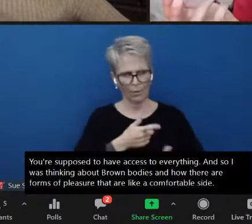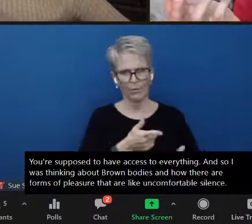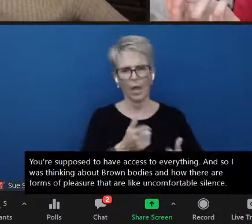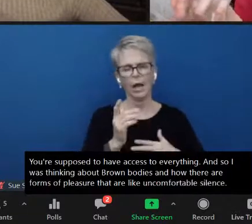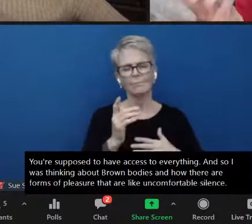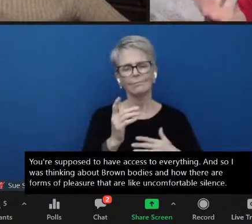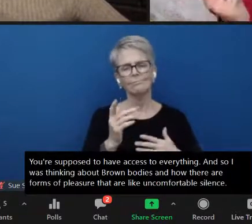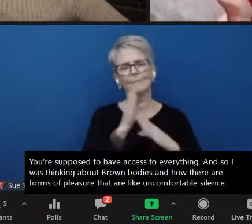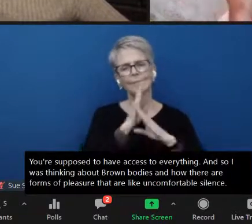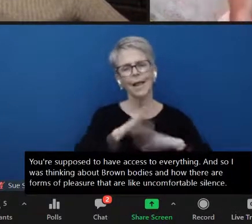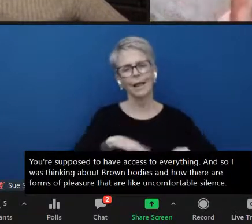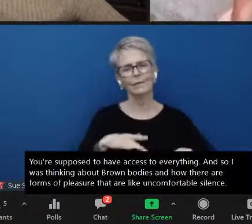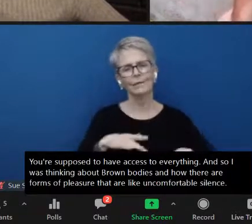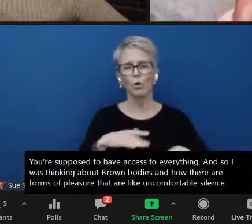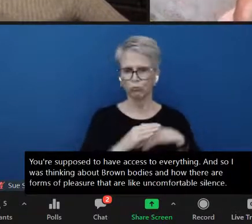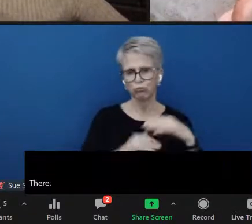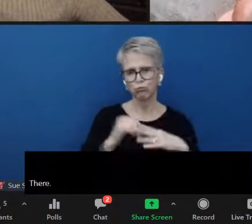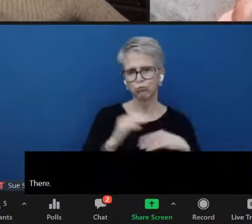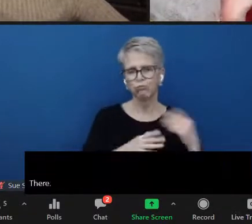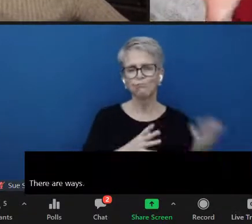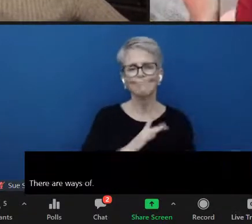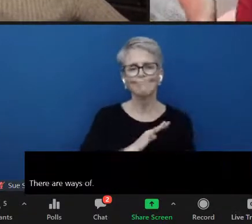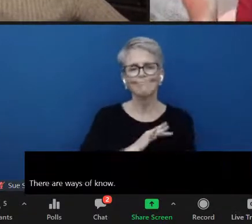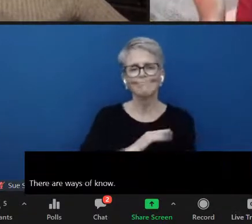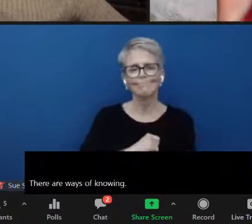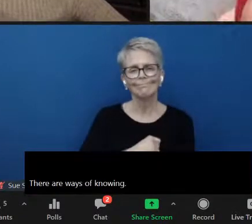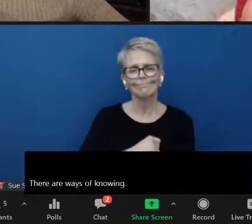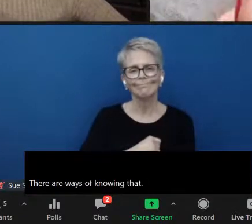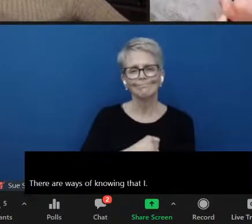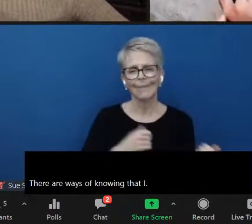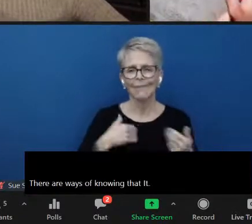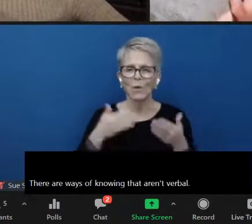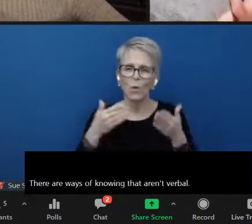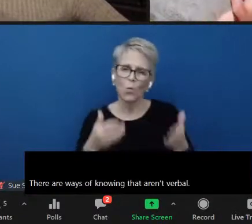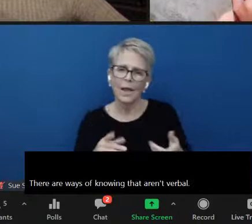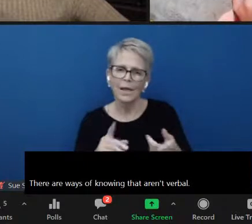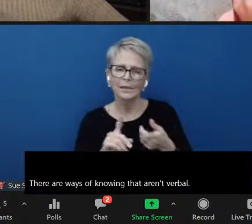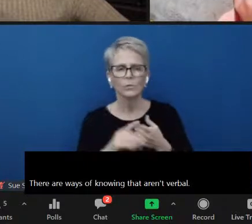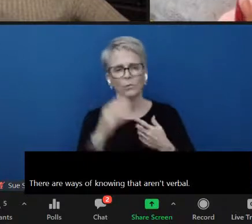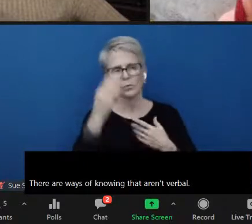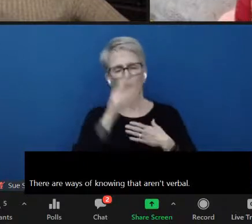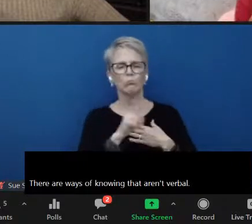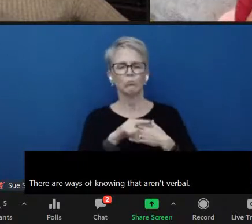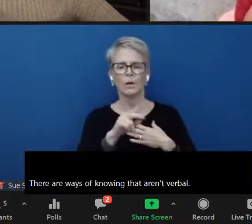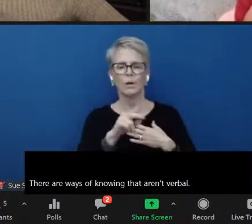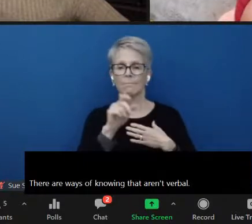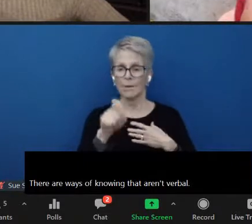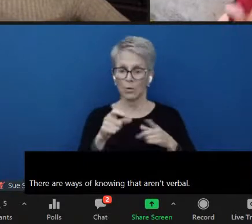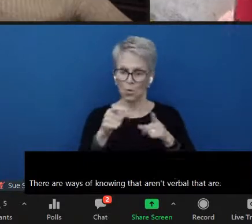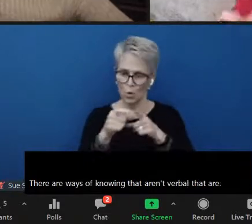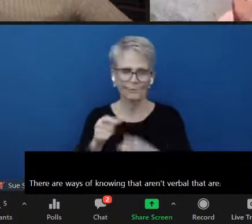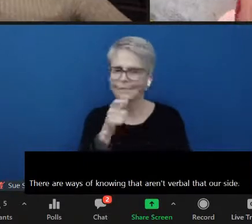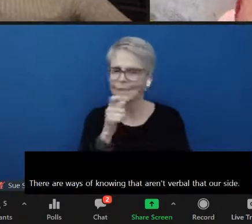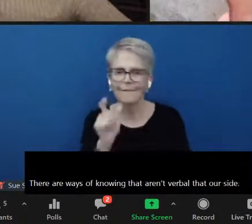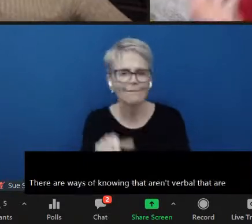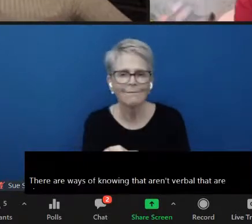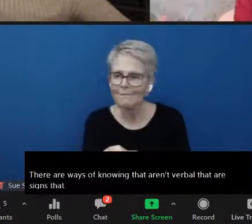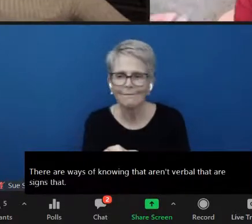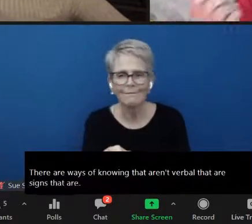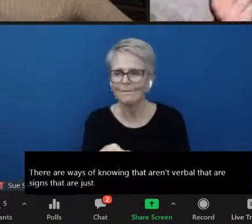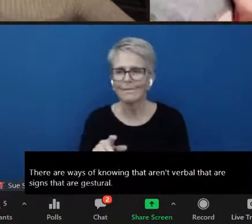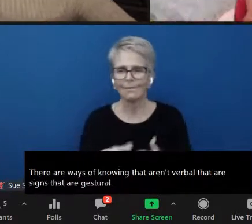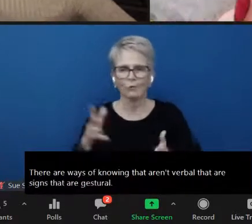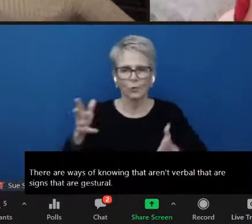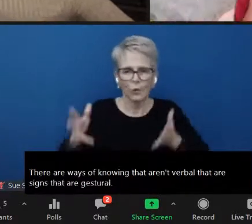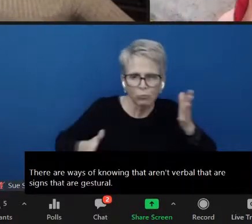silence. There are ways of knowing that aren't verbal, that are signs, that are